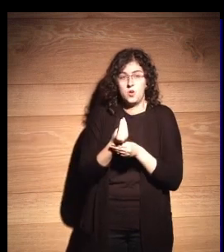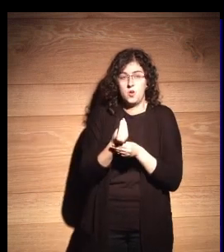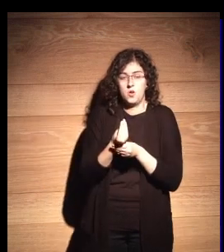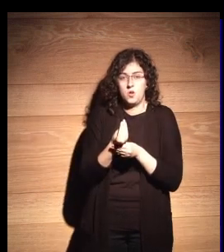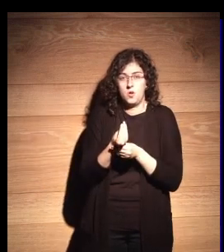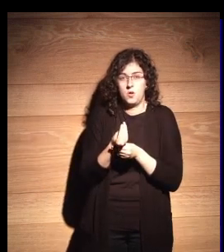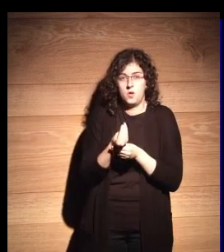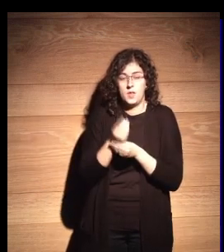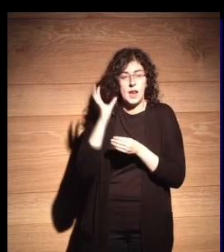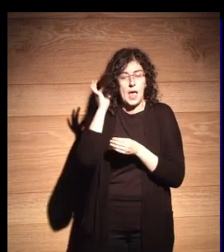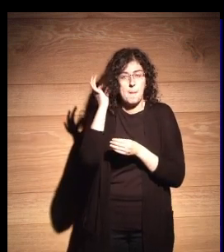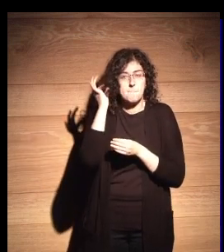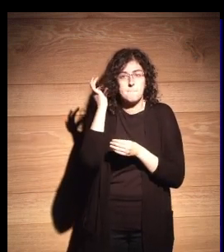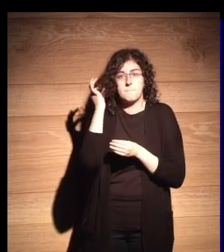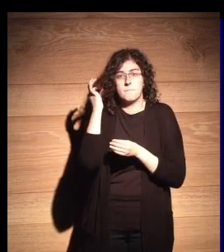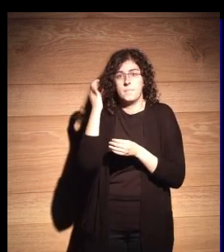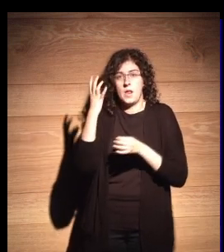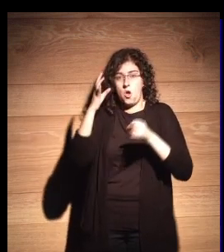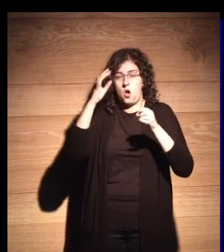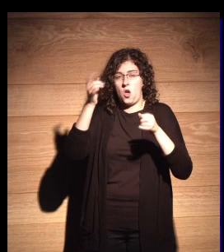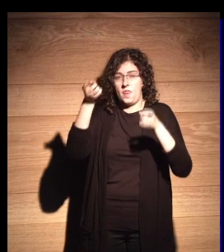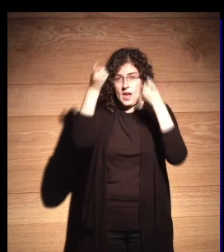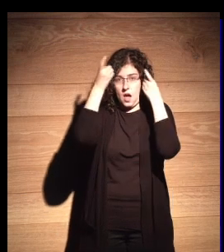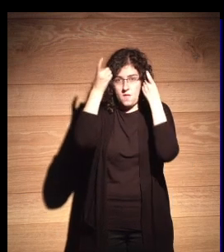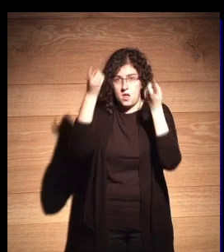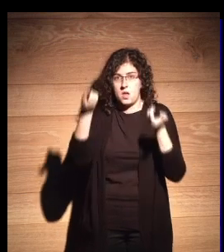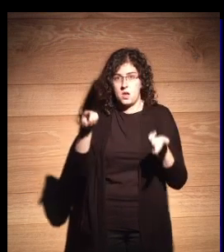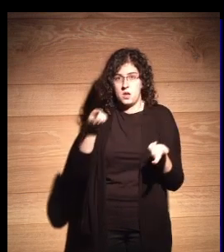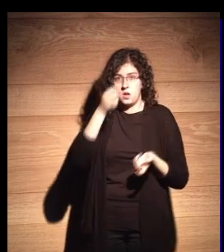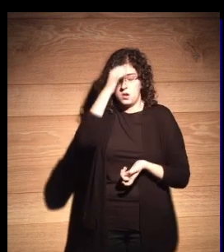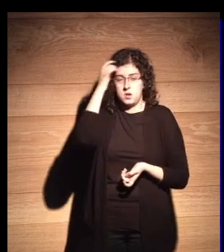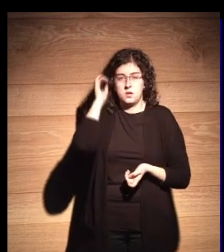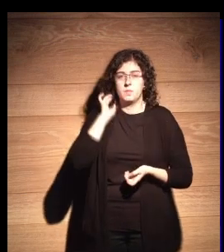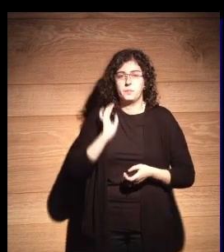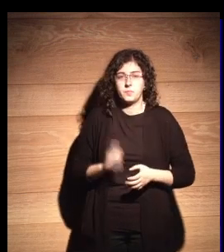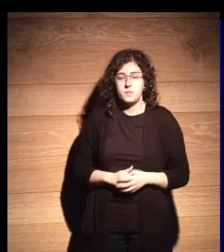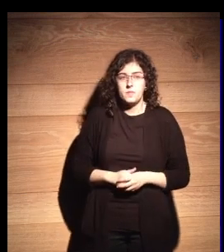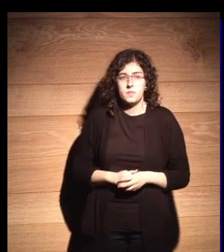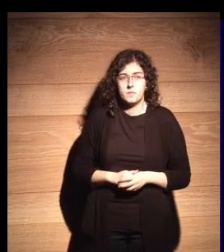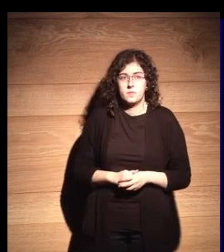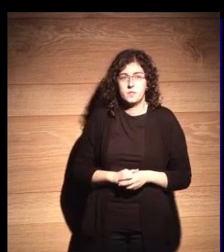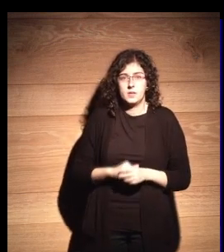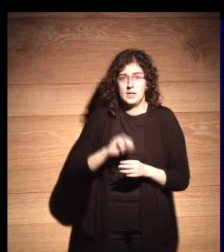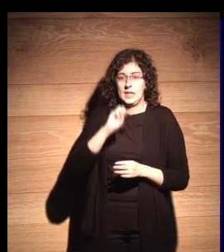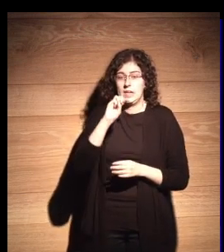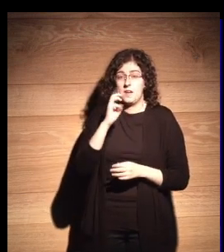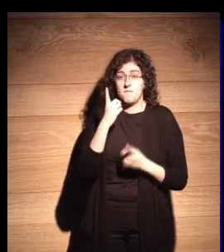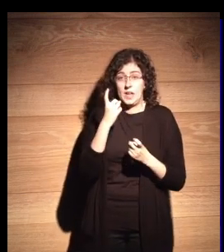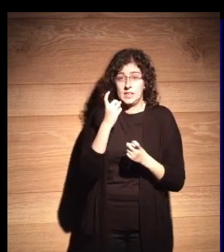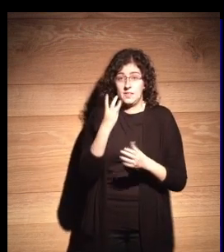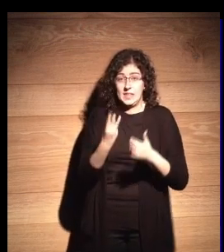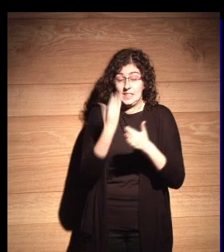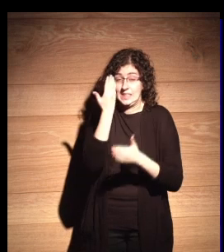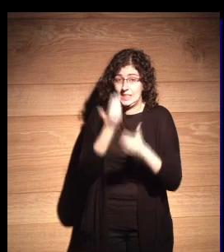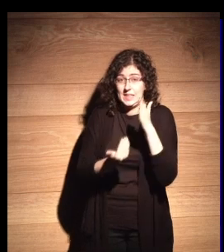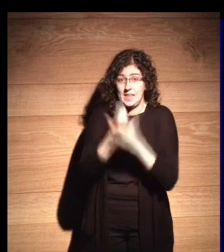like goat's hair, and we're about 3 days walk from civilization. 3 days